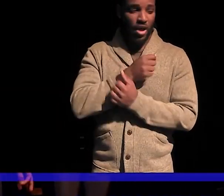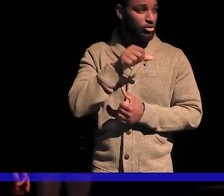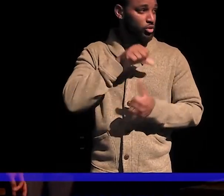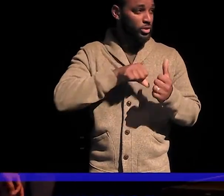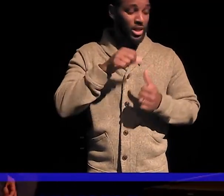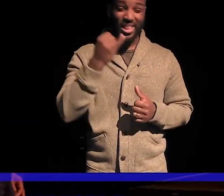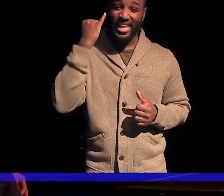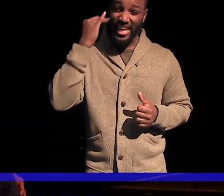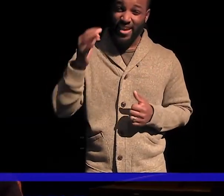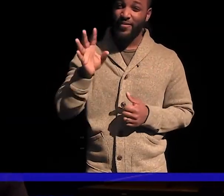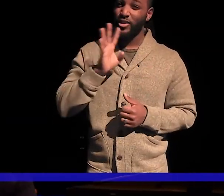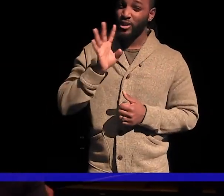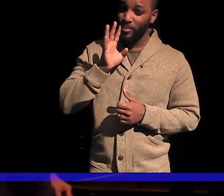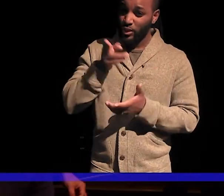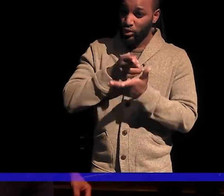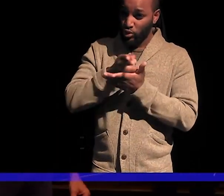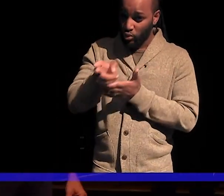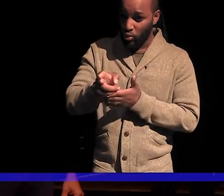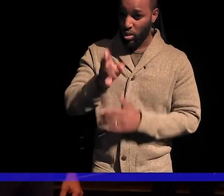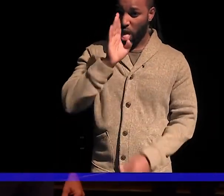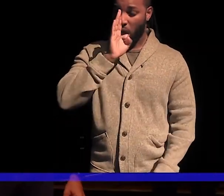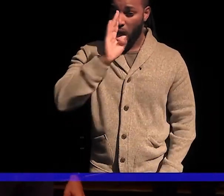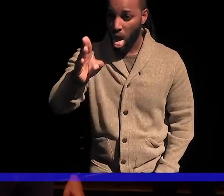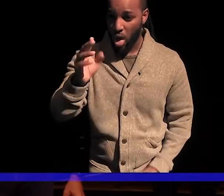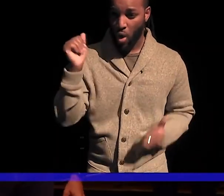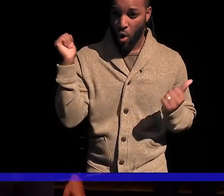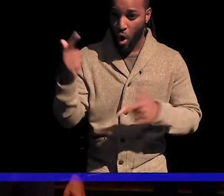speak just truth to people, you're bound to hurt people.